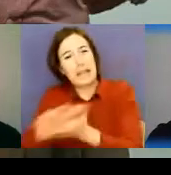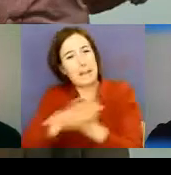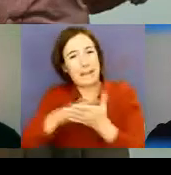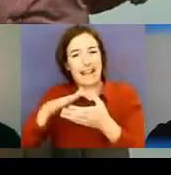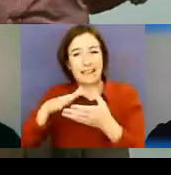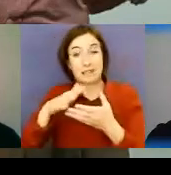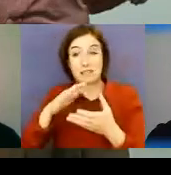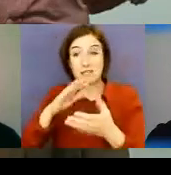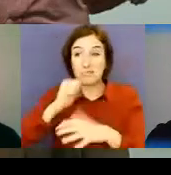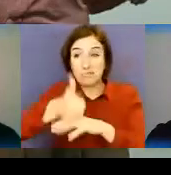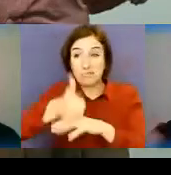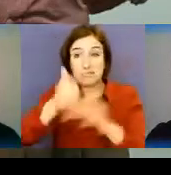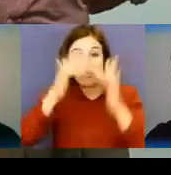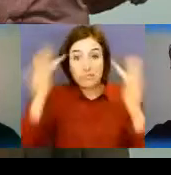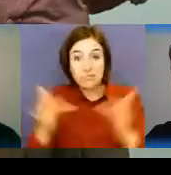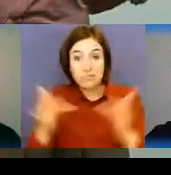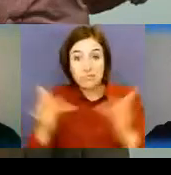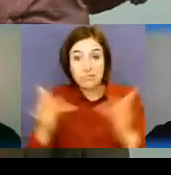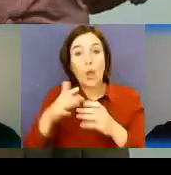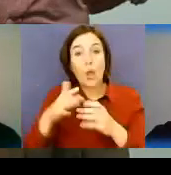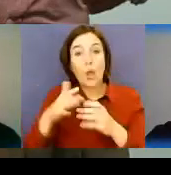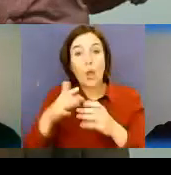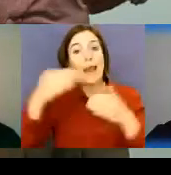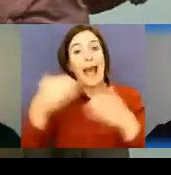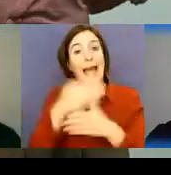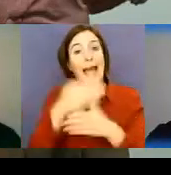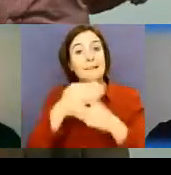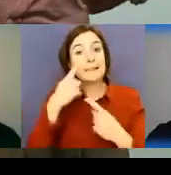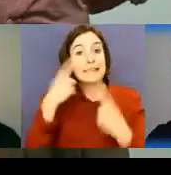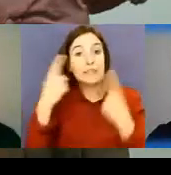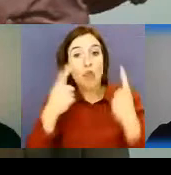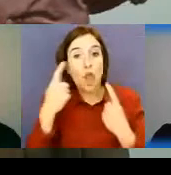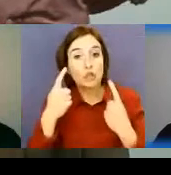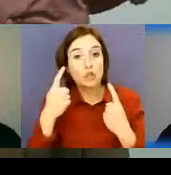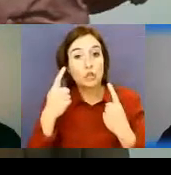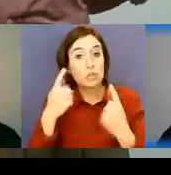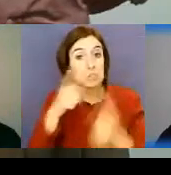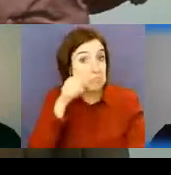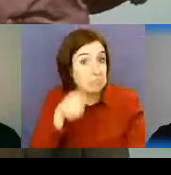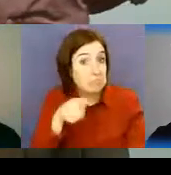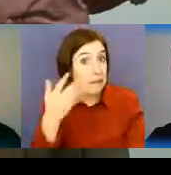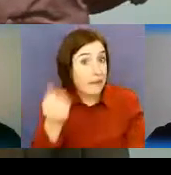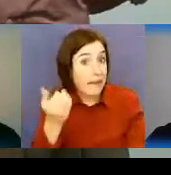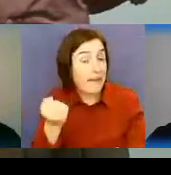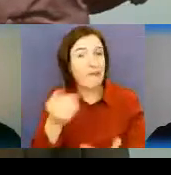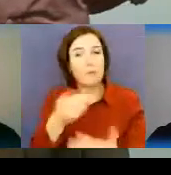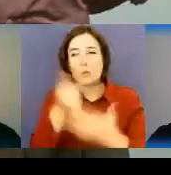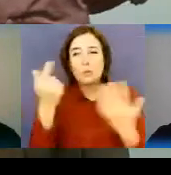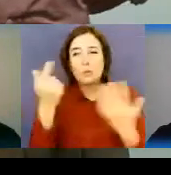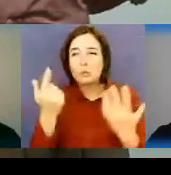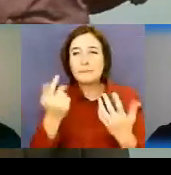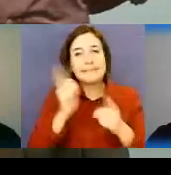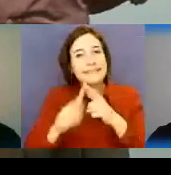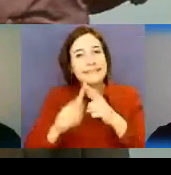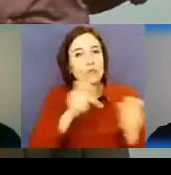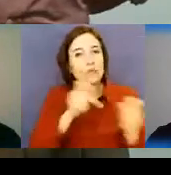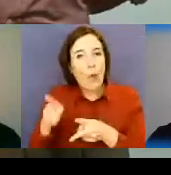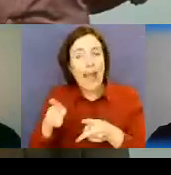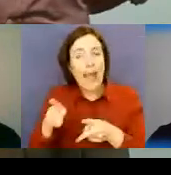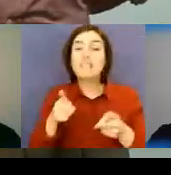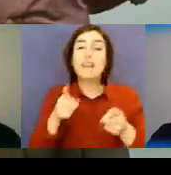finder? I guess we can't forget that individual might not just be about group provision. They might just go and walk and cycle more, and that's what works for them